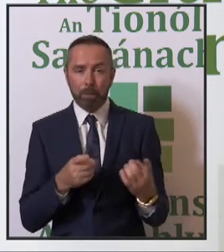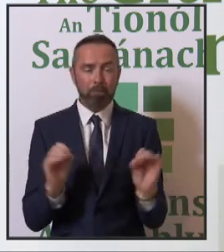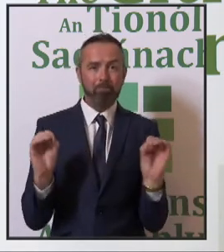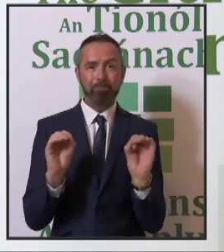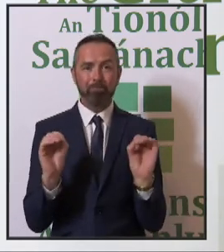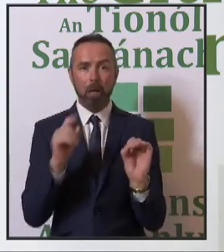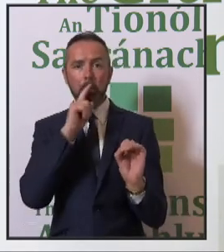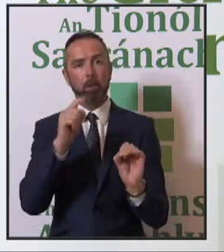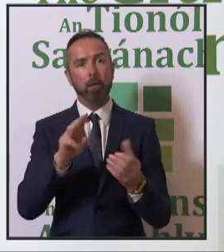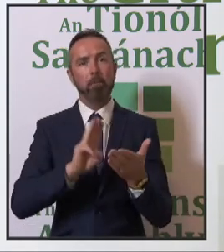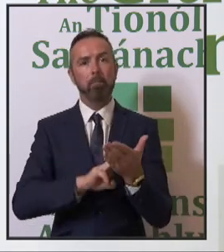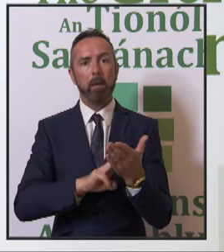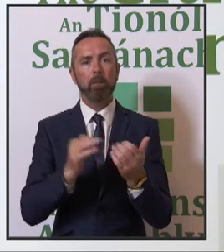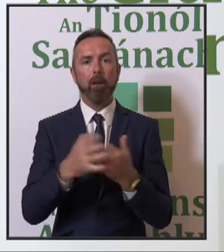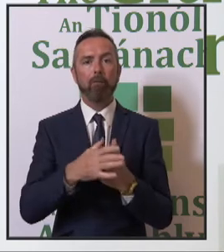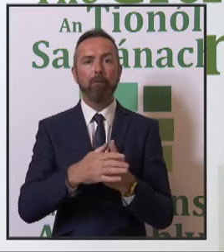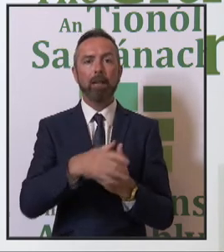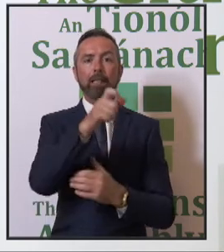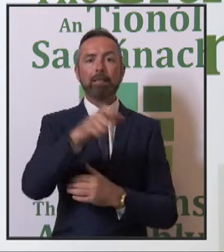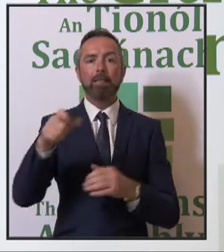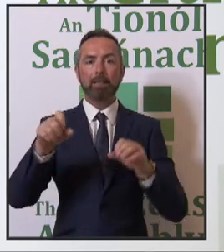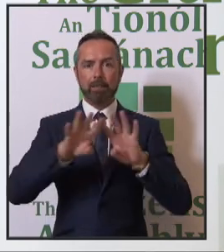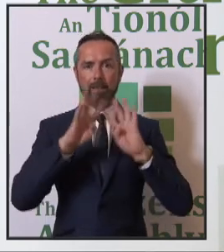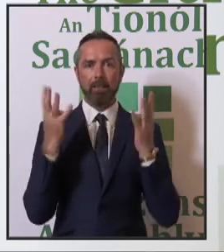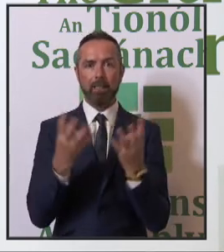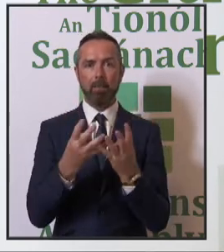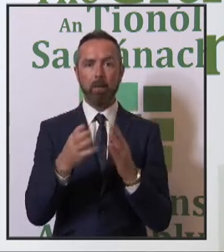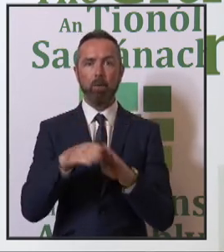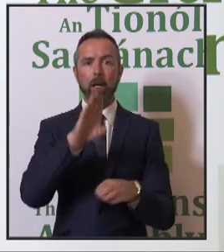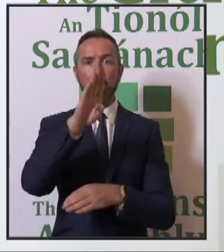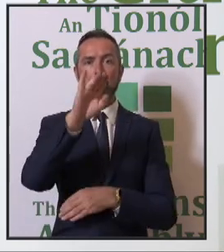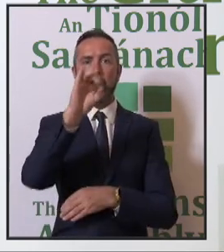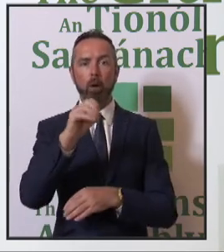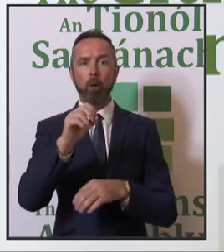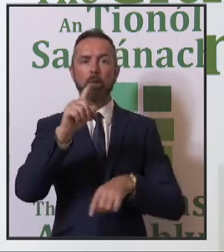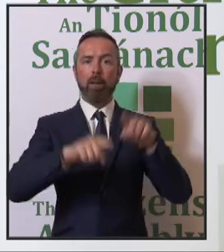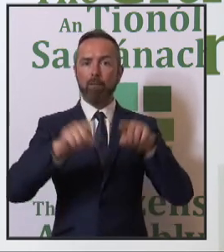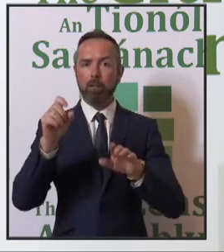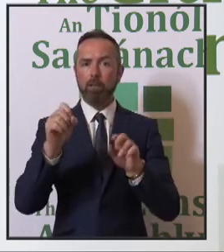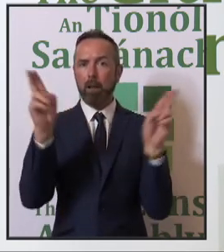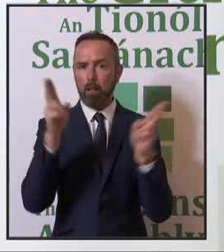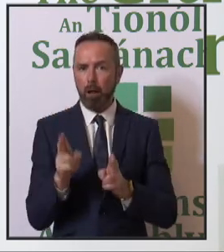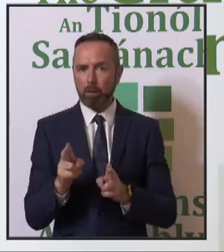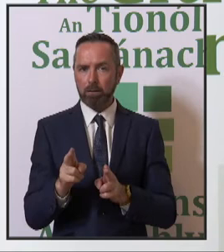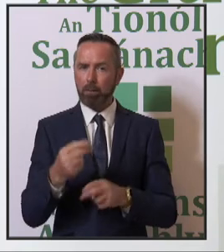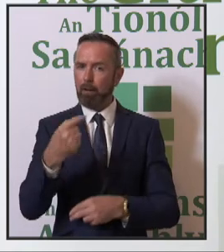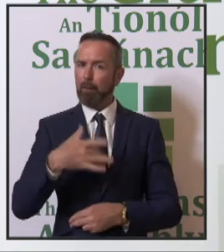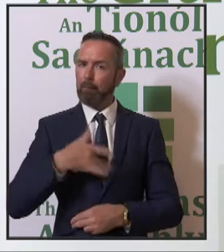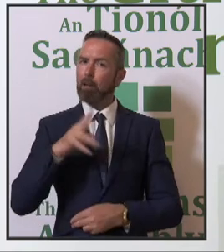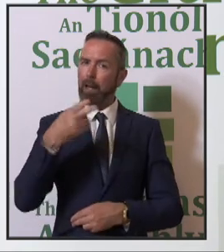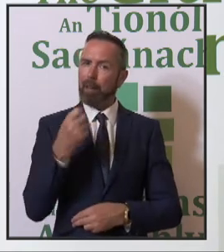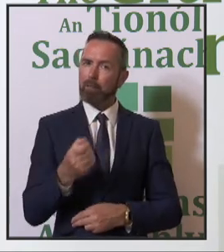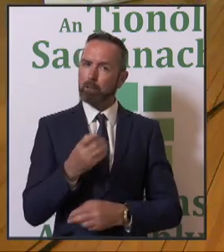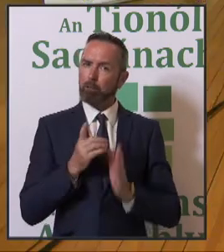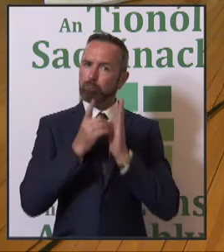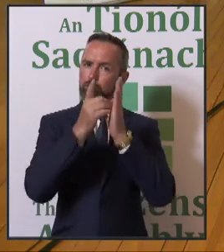But as members of the Citizens Assembly on Biodiversity Loss, I feel that this is something that we can have a direct influence